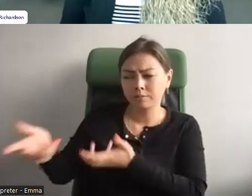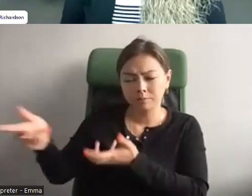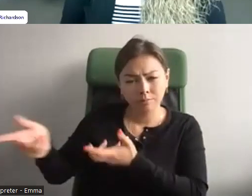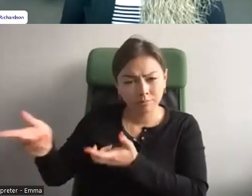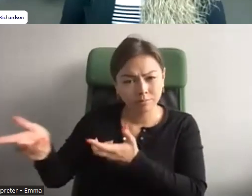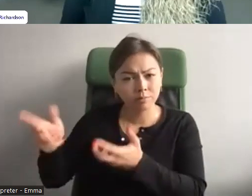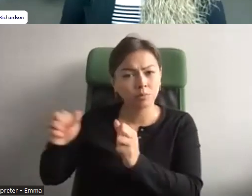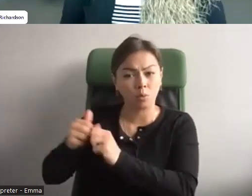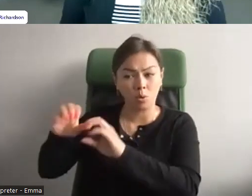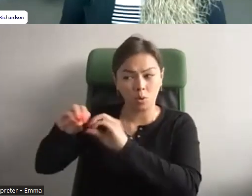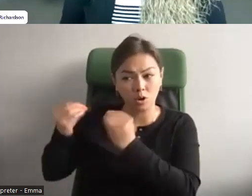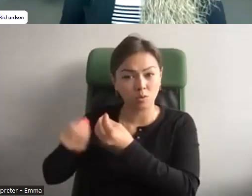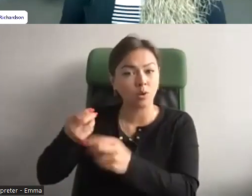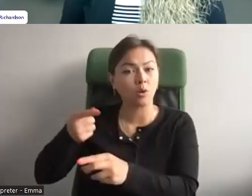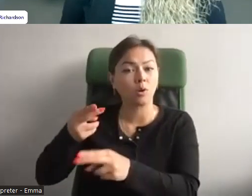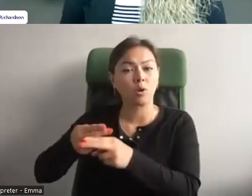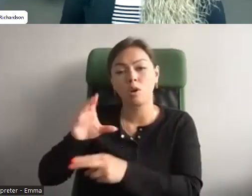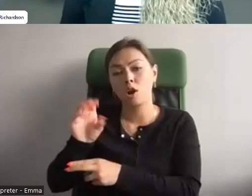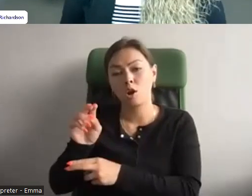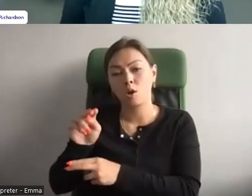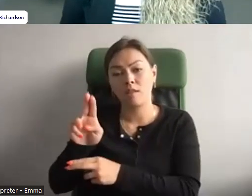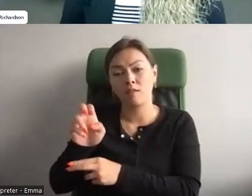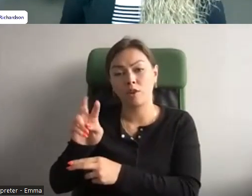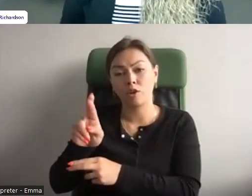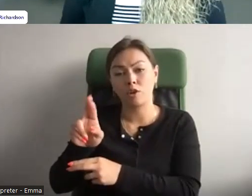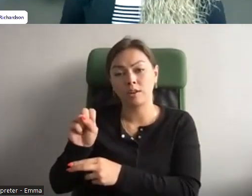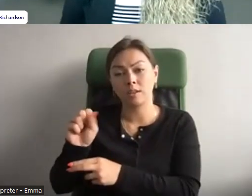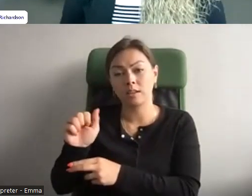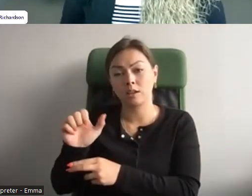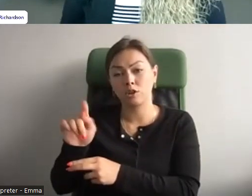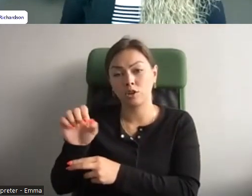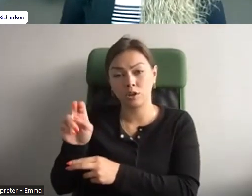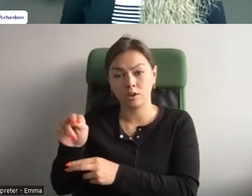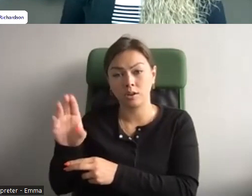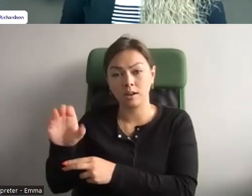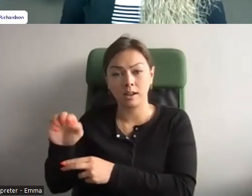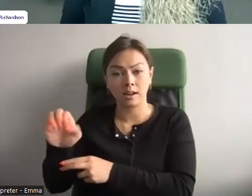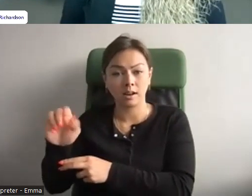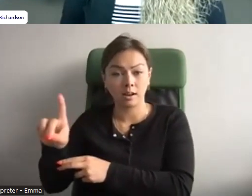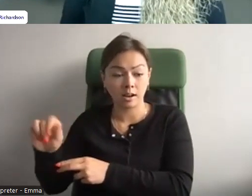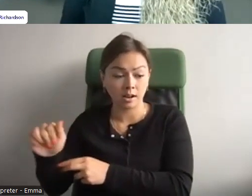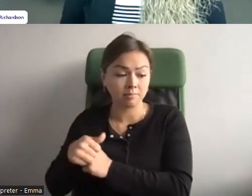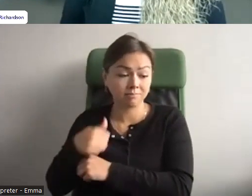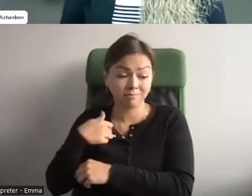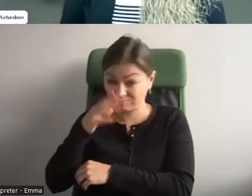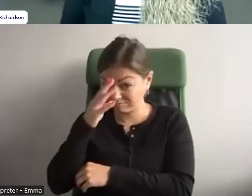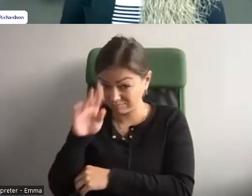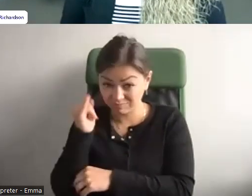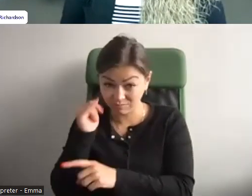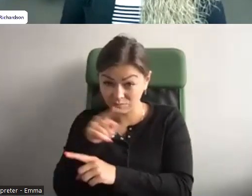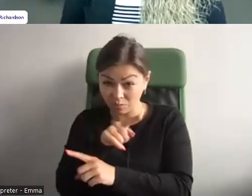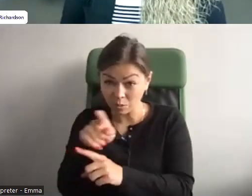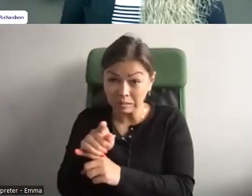Canada, which, by the way, if you're a frontline worker or you're working in a small organization, team up with